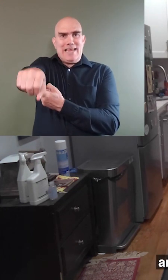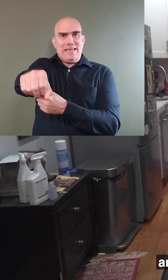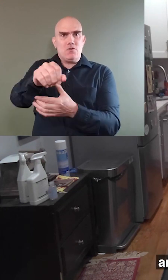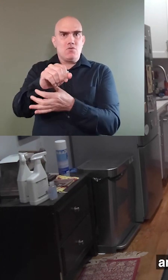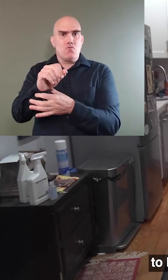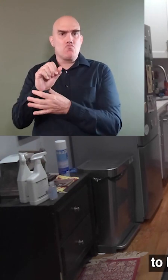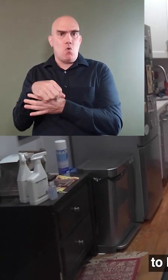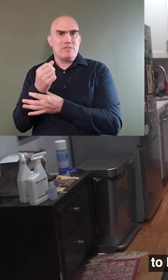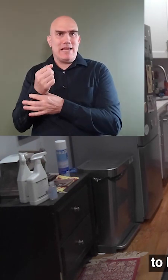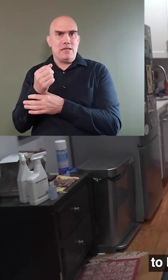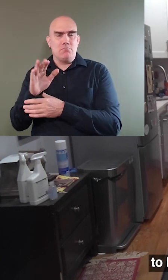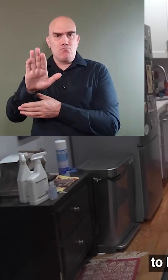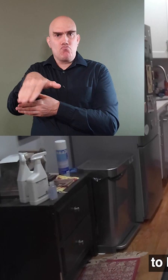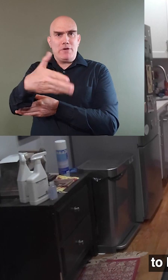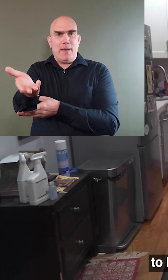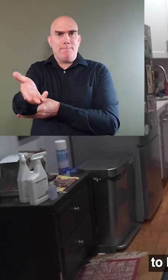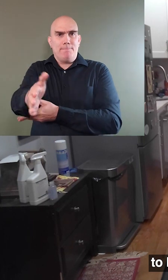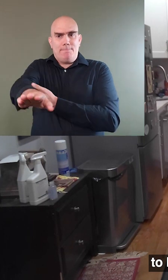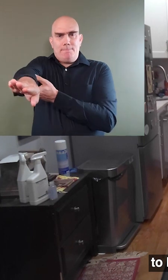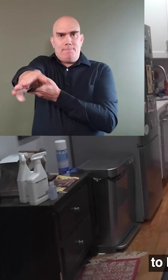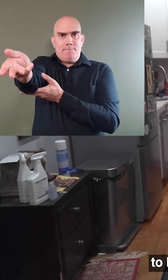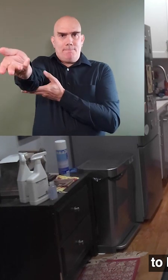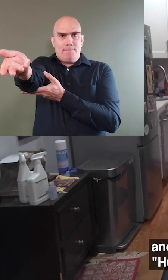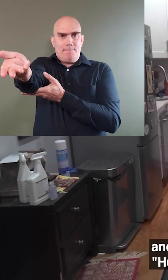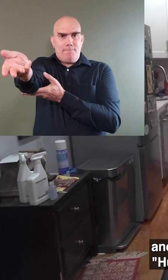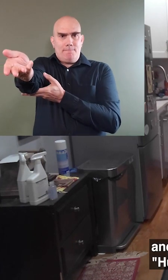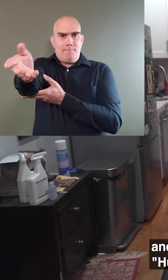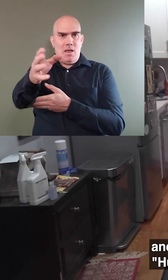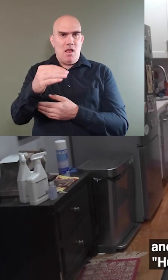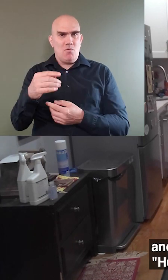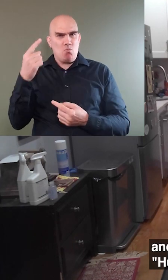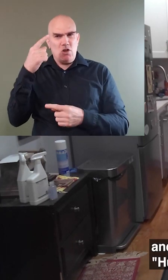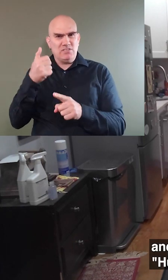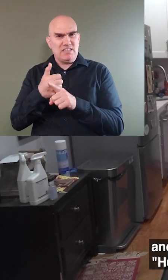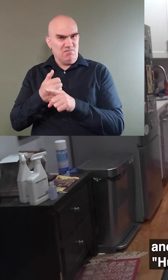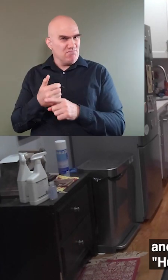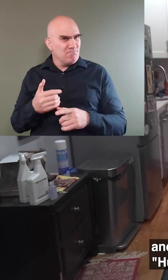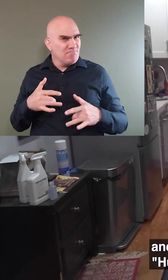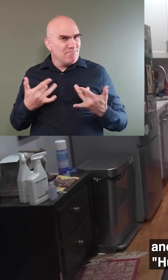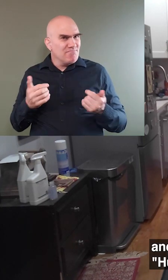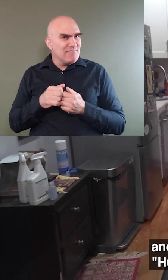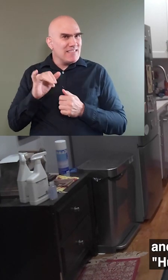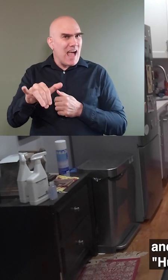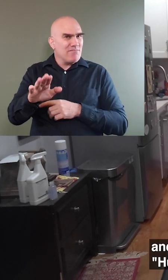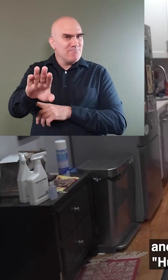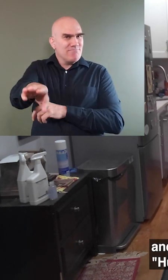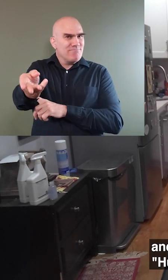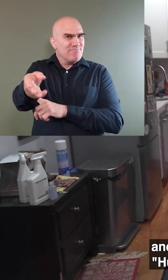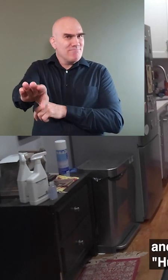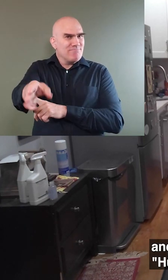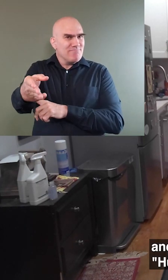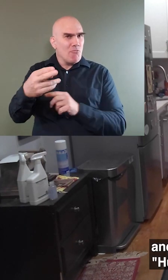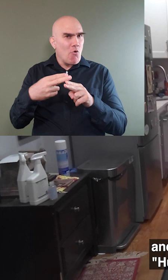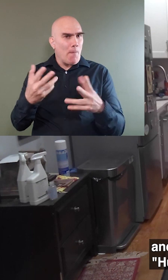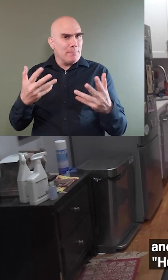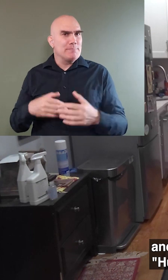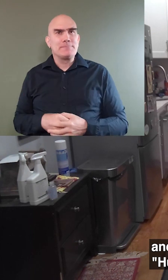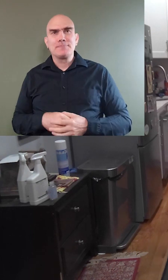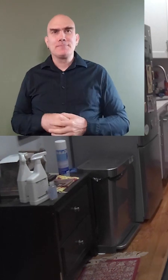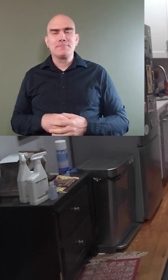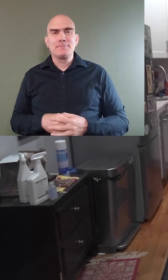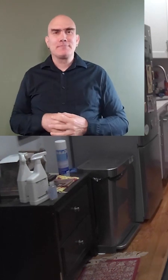their wrist to bring their palm to face up and wondered to themselves, what is that